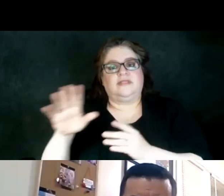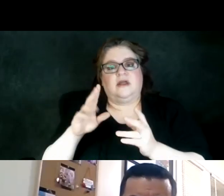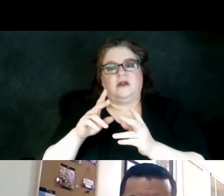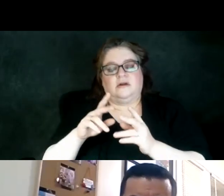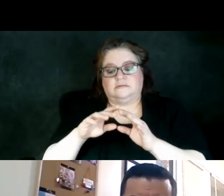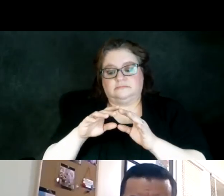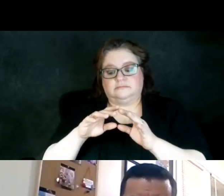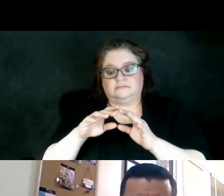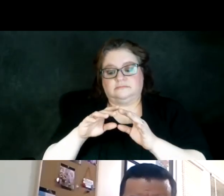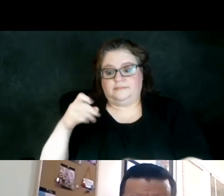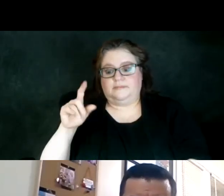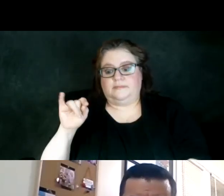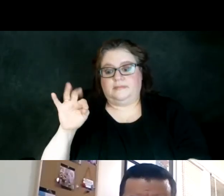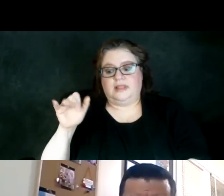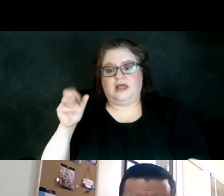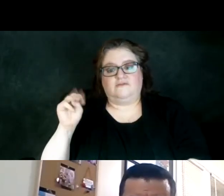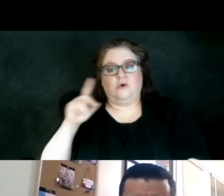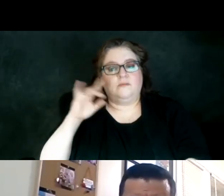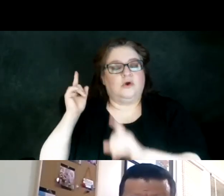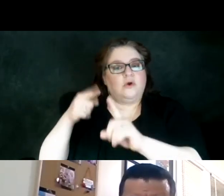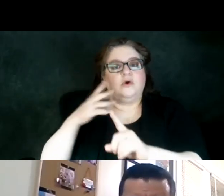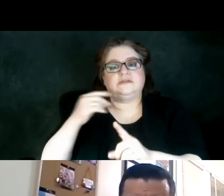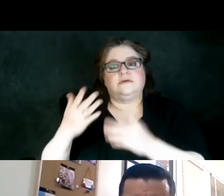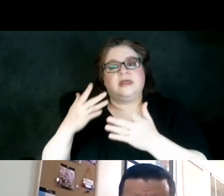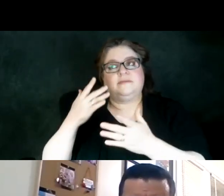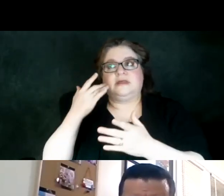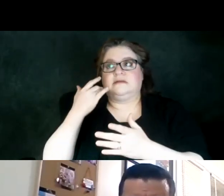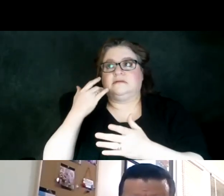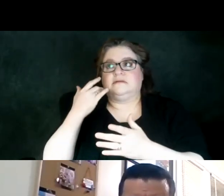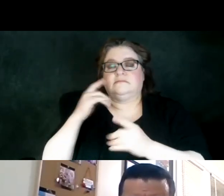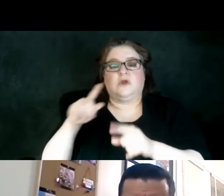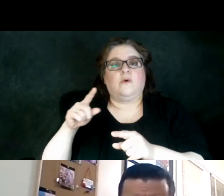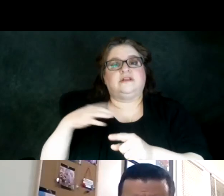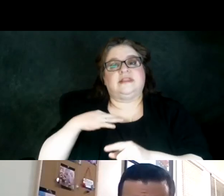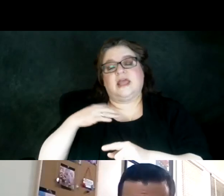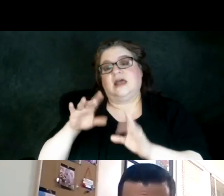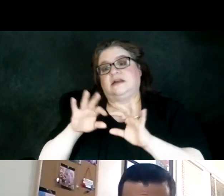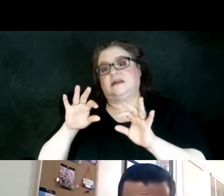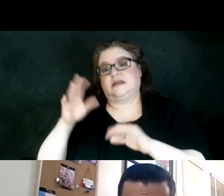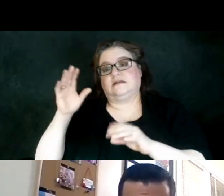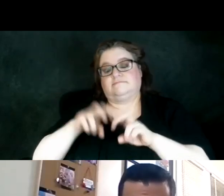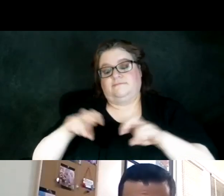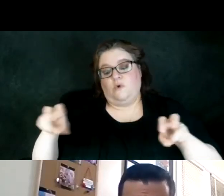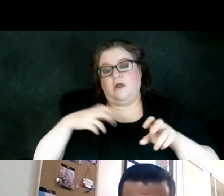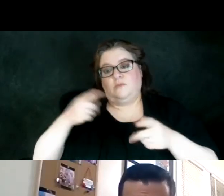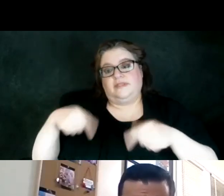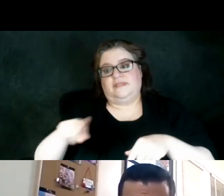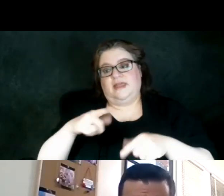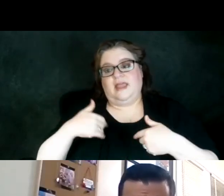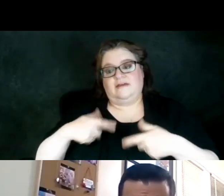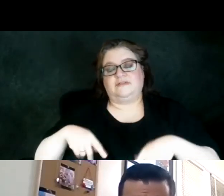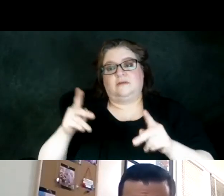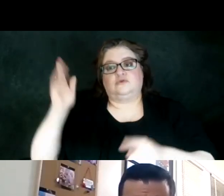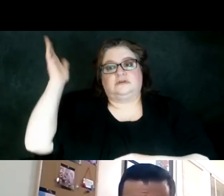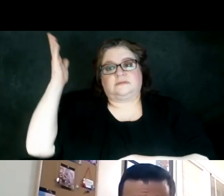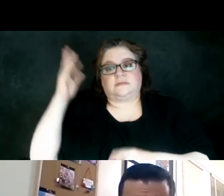their goals are. Or if that's not available, maybe attending the candidate forum where they have an opportunity to speak to the public at large